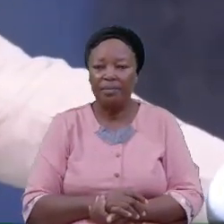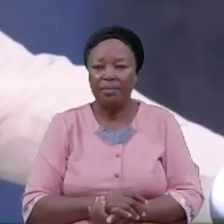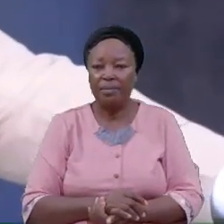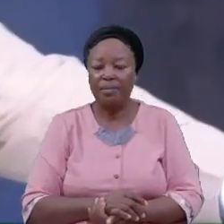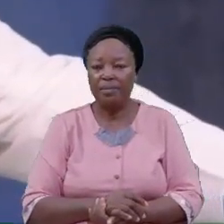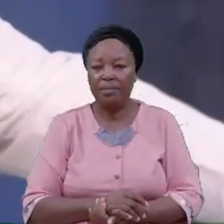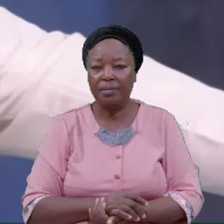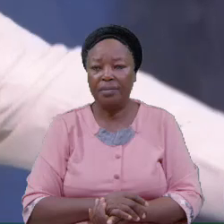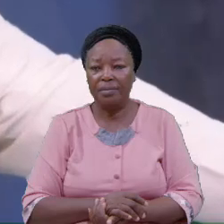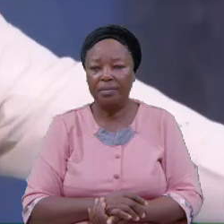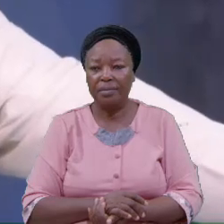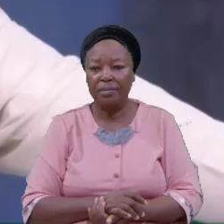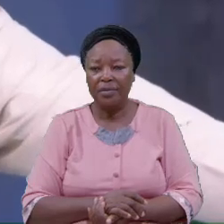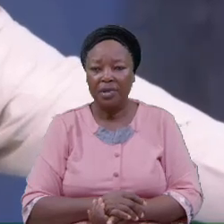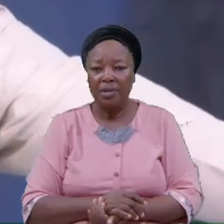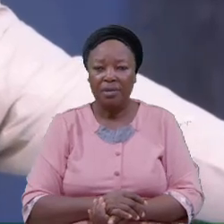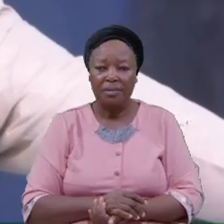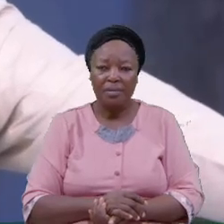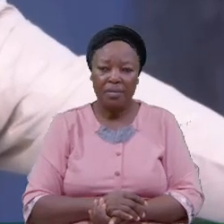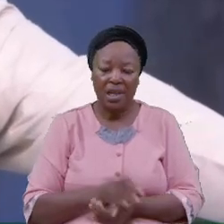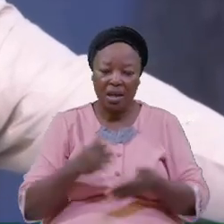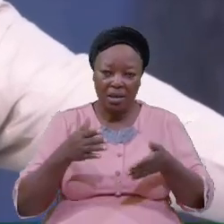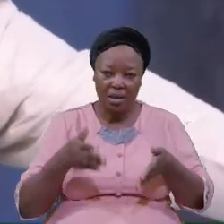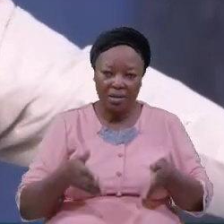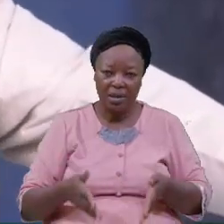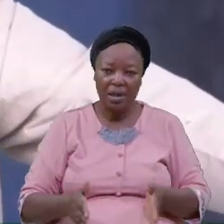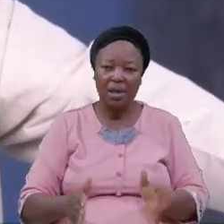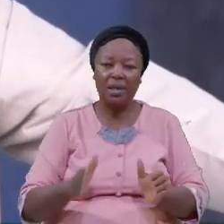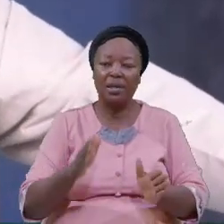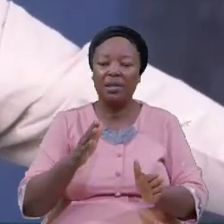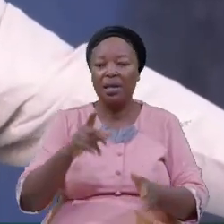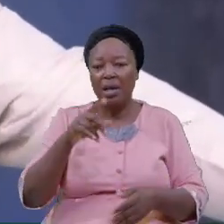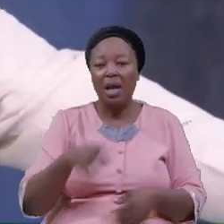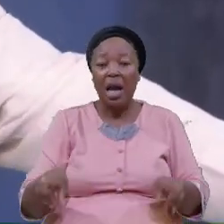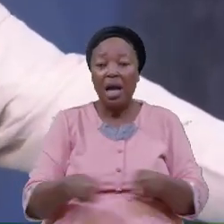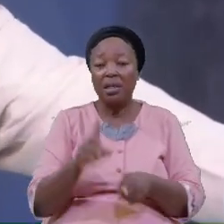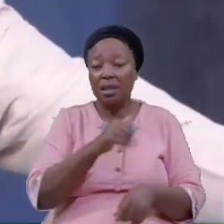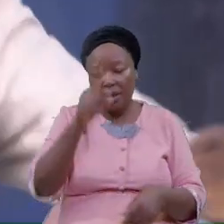You're a believer today. Where do you stand?